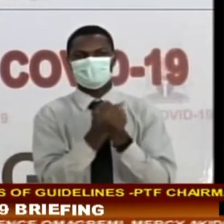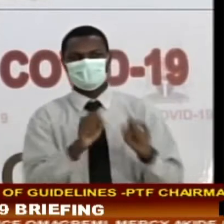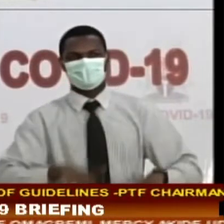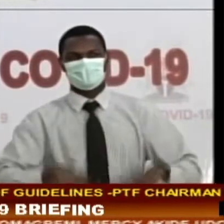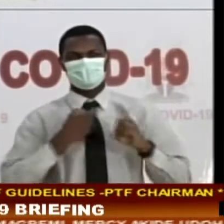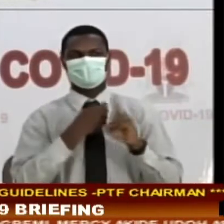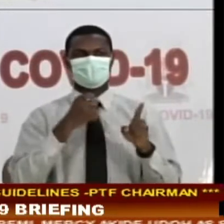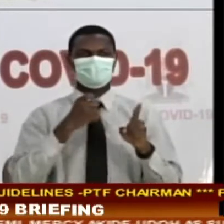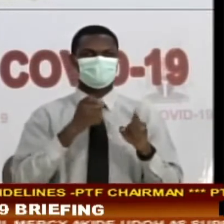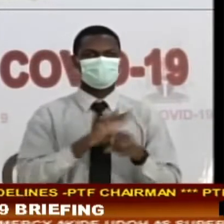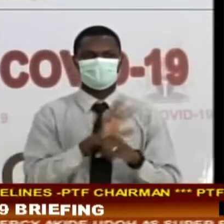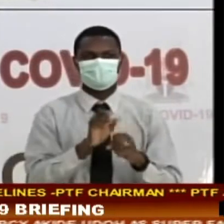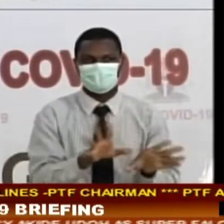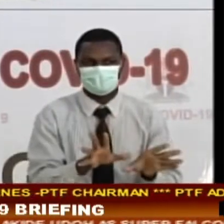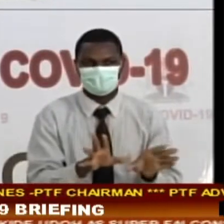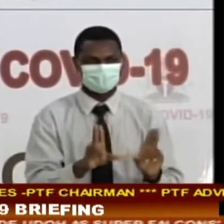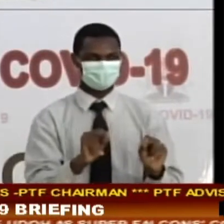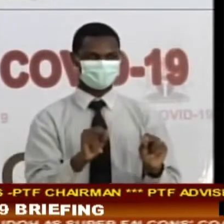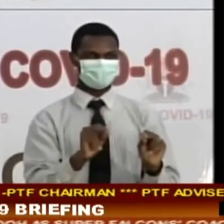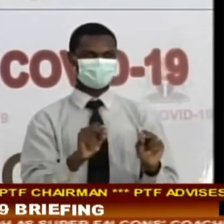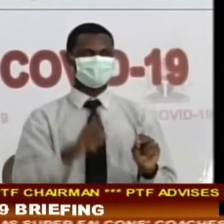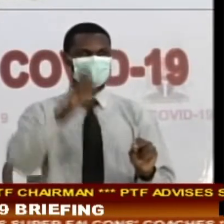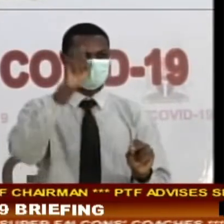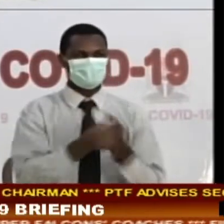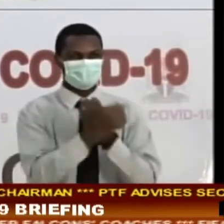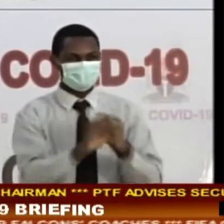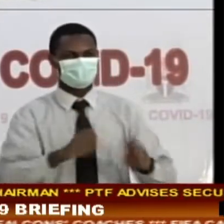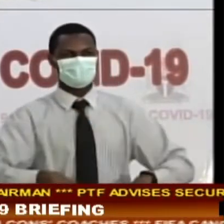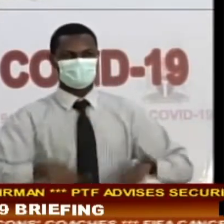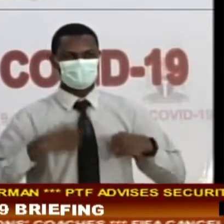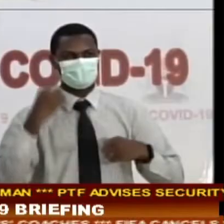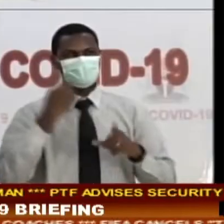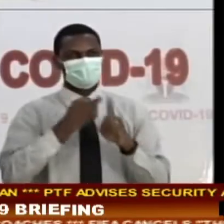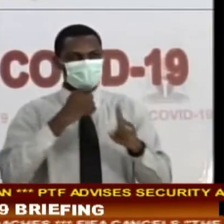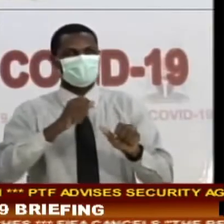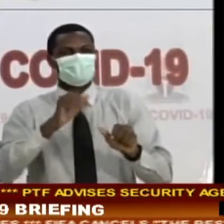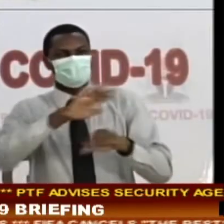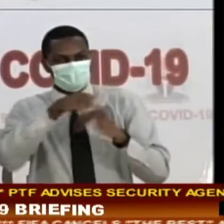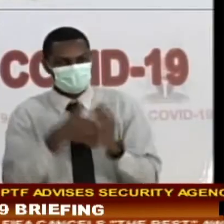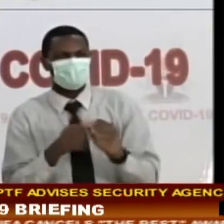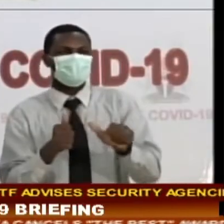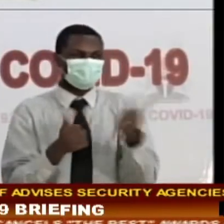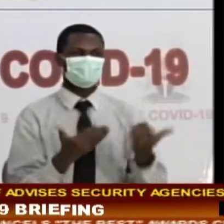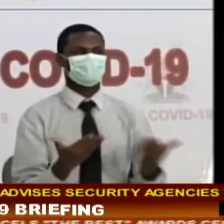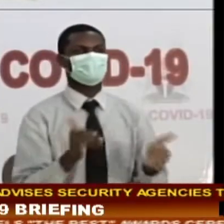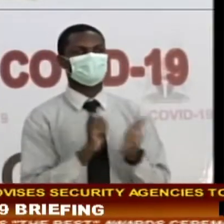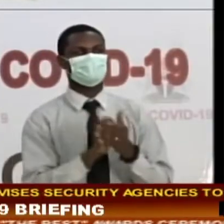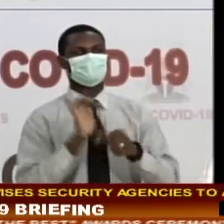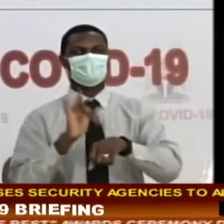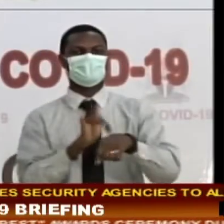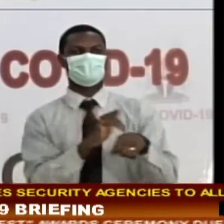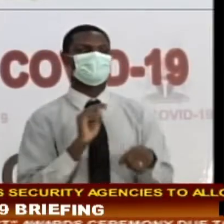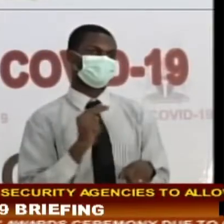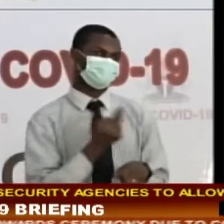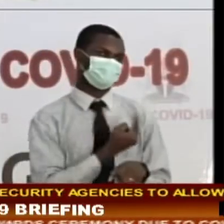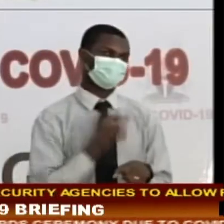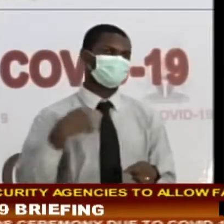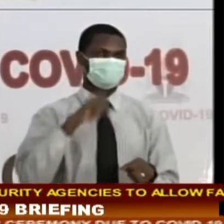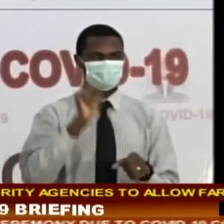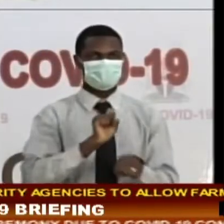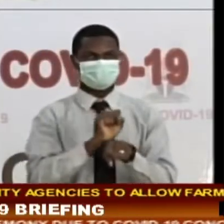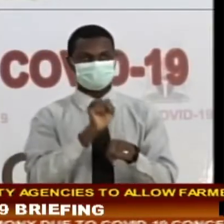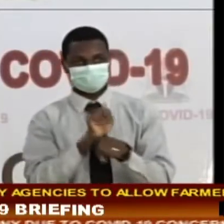things uh that afflict us so we must keep our Primary Health Care working which is why the the work of the national Primary